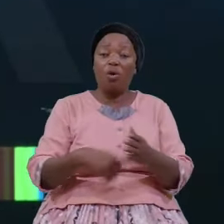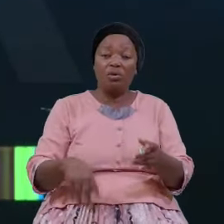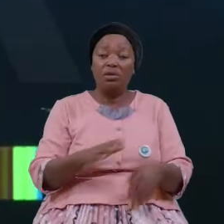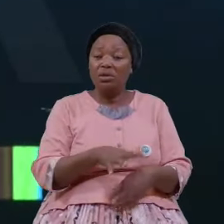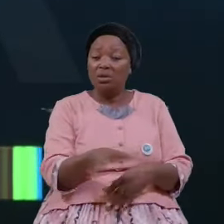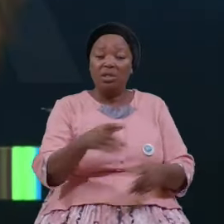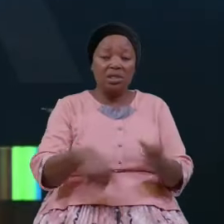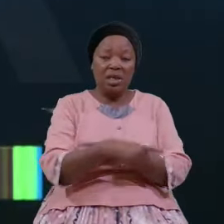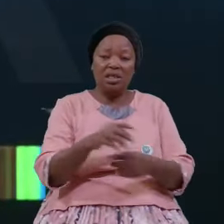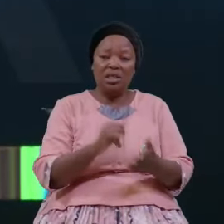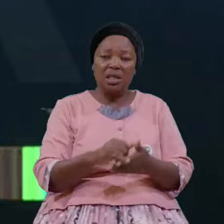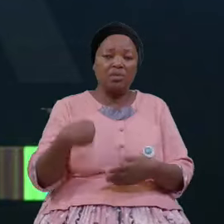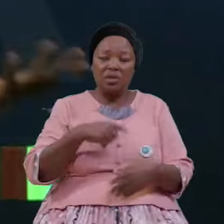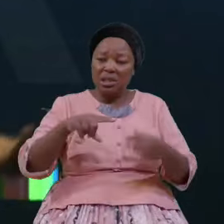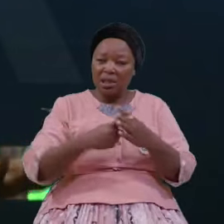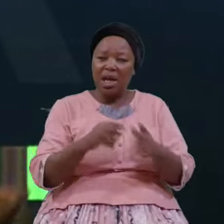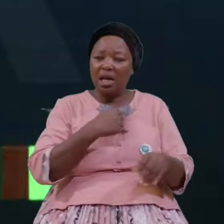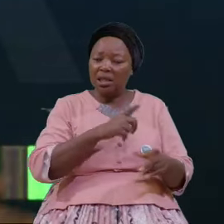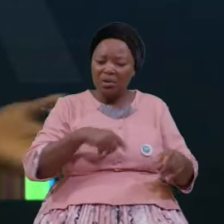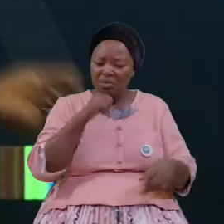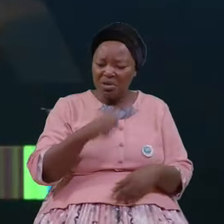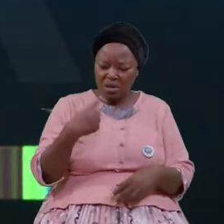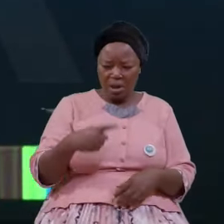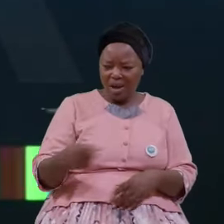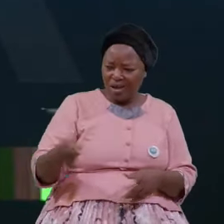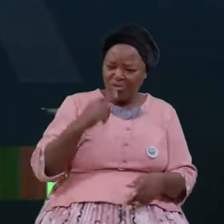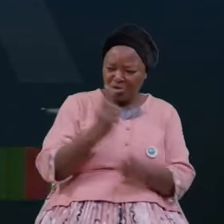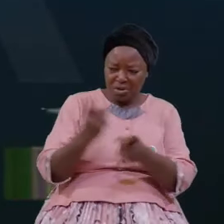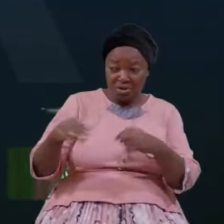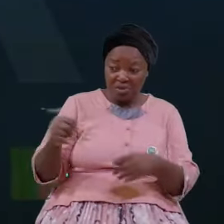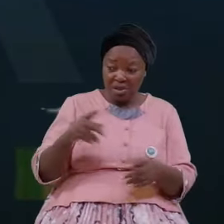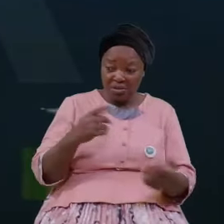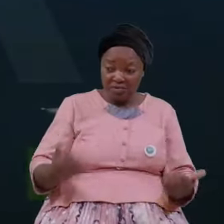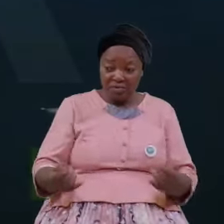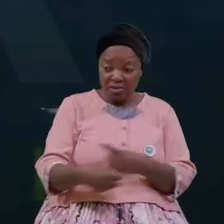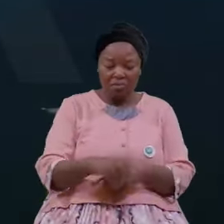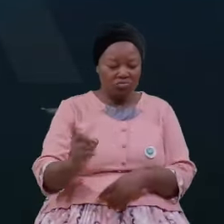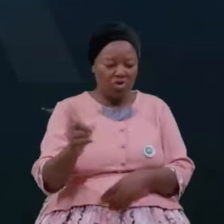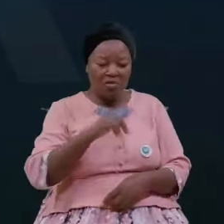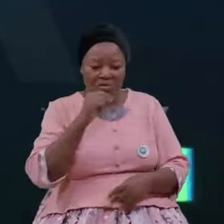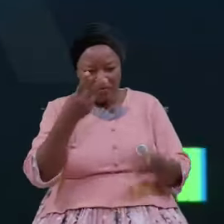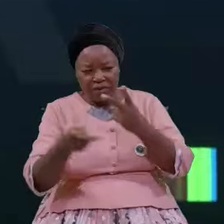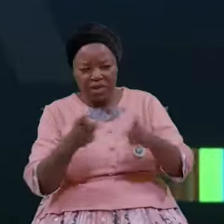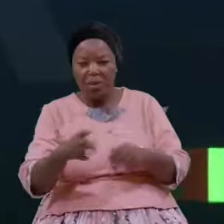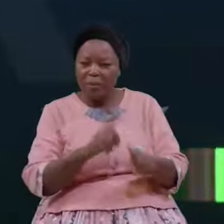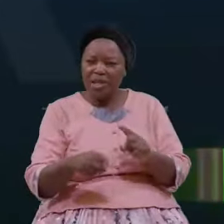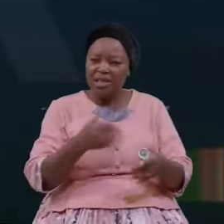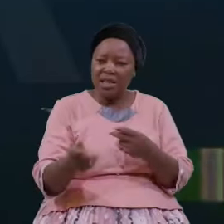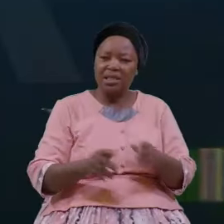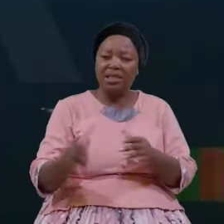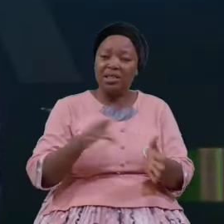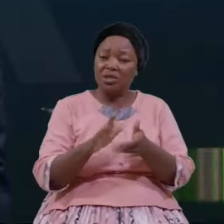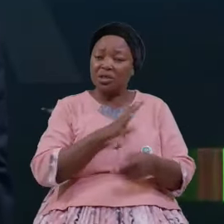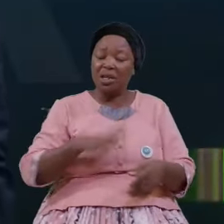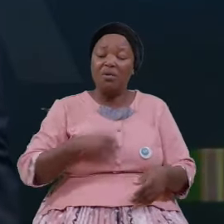And the Lord will not penalize you. He says you are here. And to you tonight, he will be the good